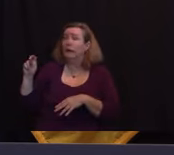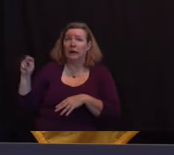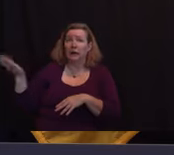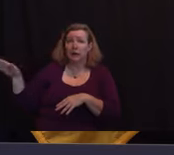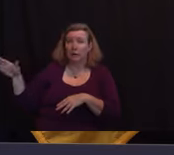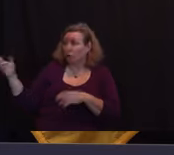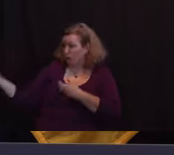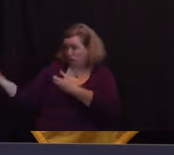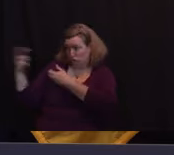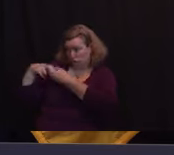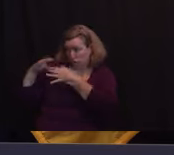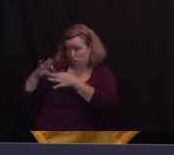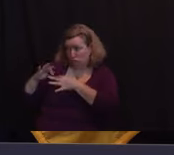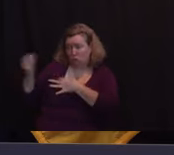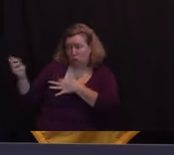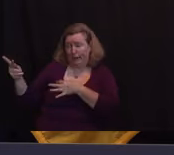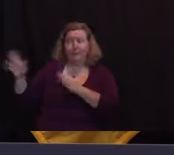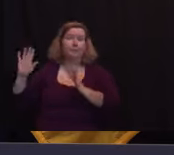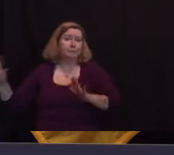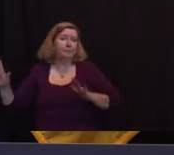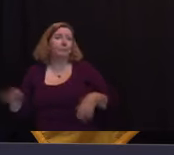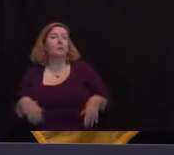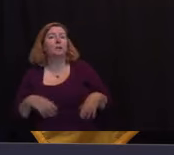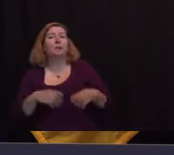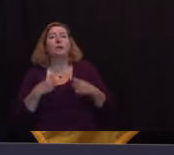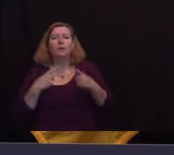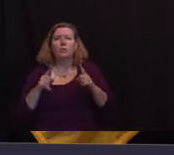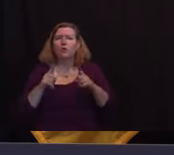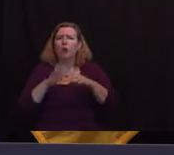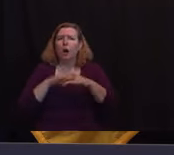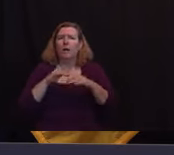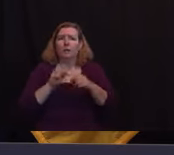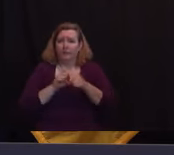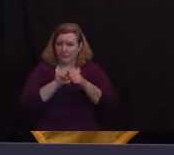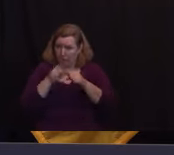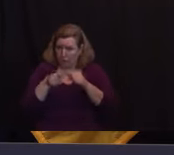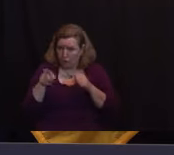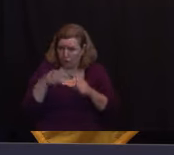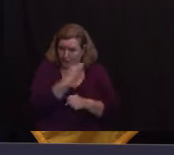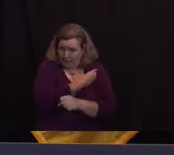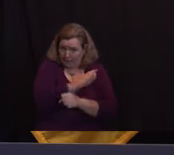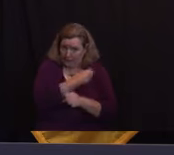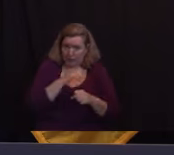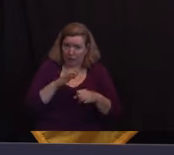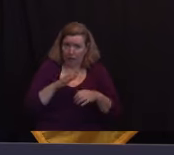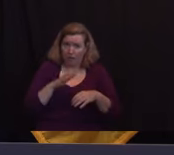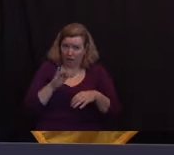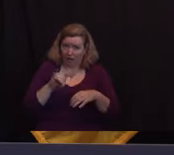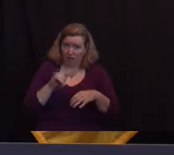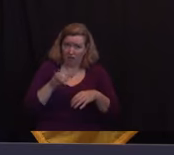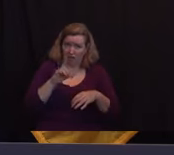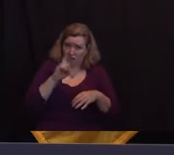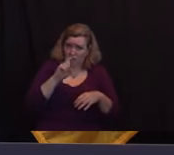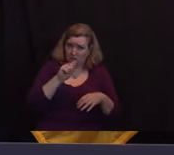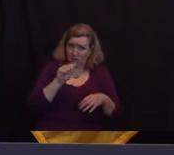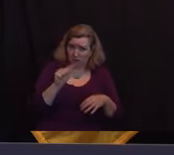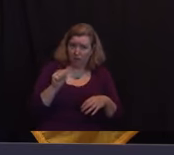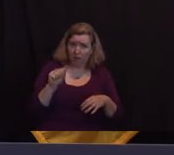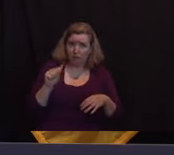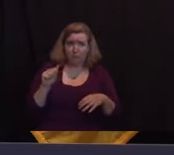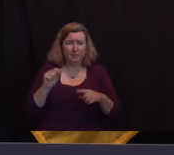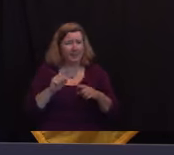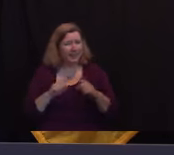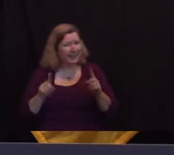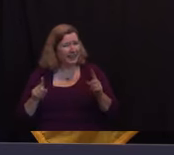the vaccines work against the variants, including the Delta variant. But we're also seeing the second part of that